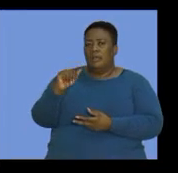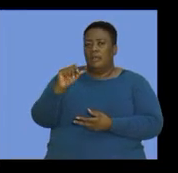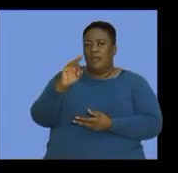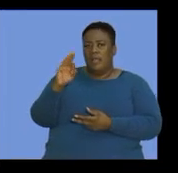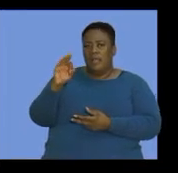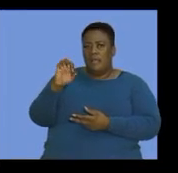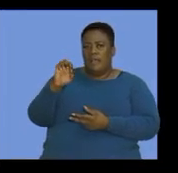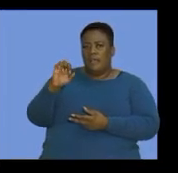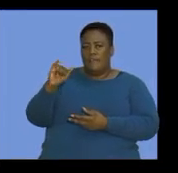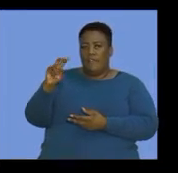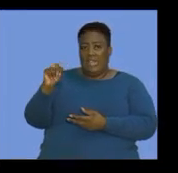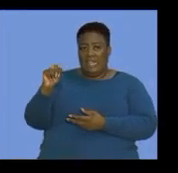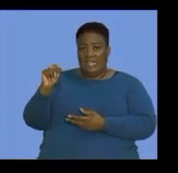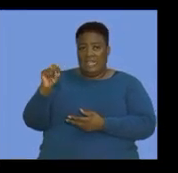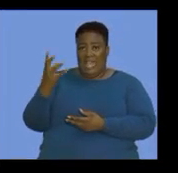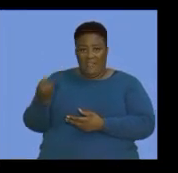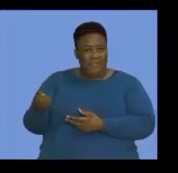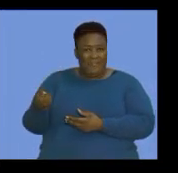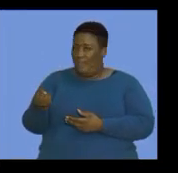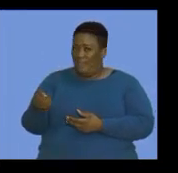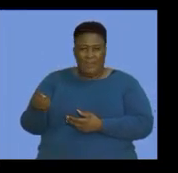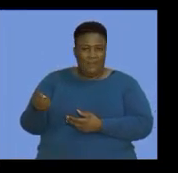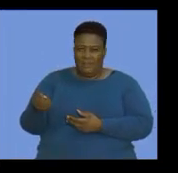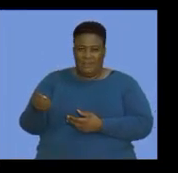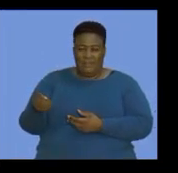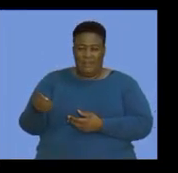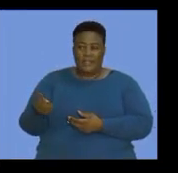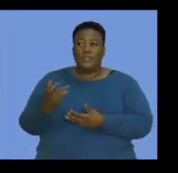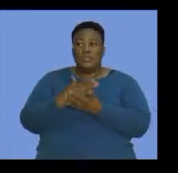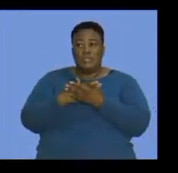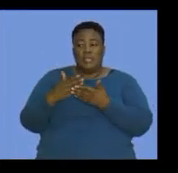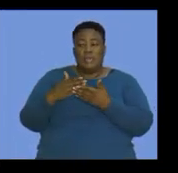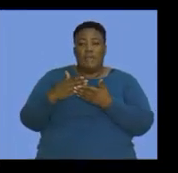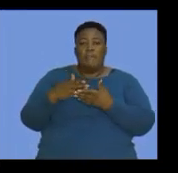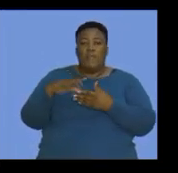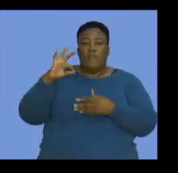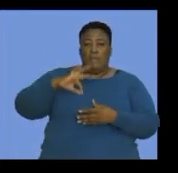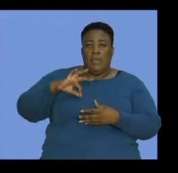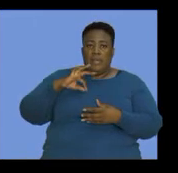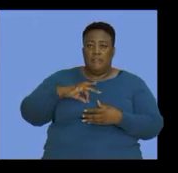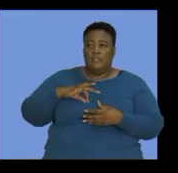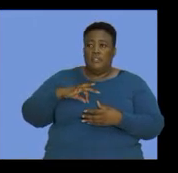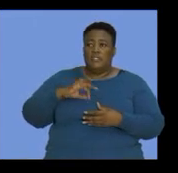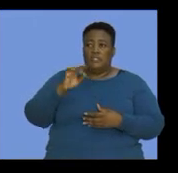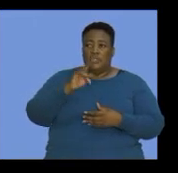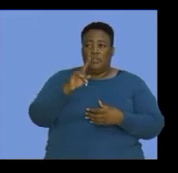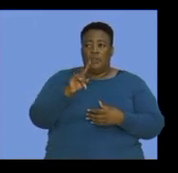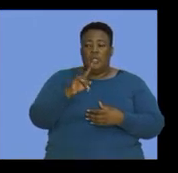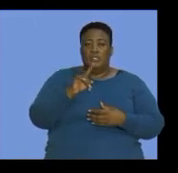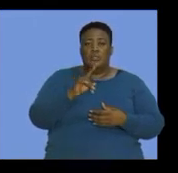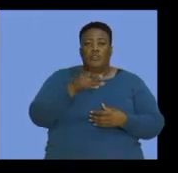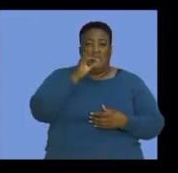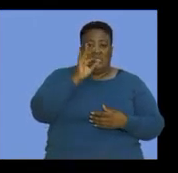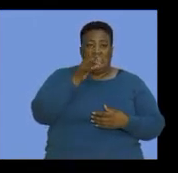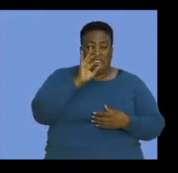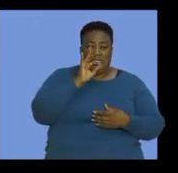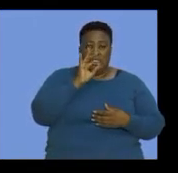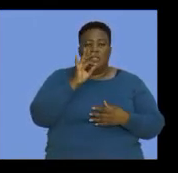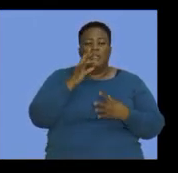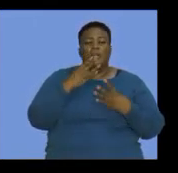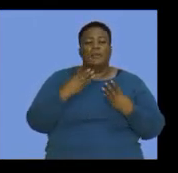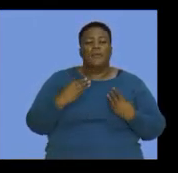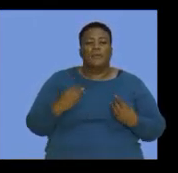caffeine-free beverage with health and medicinal benefits. Some of the benefits of drinking rooibos tea are